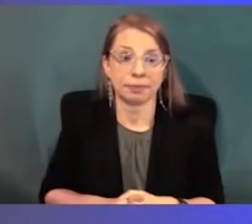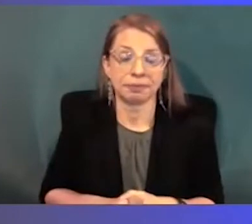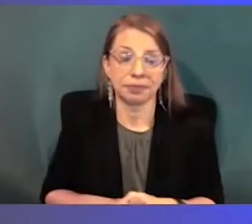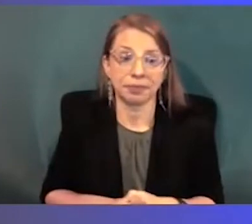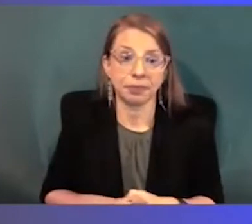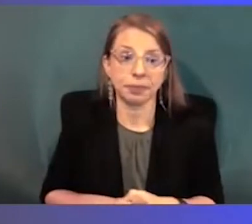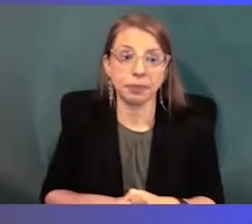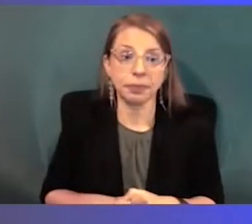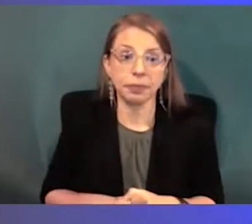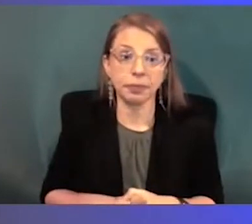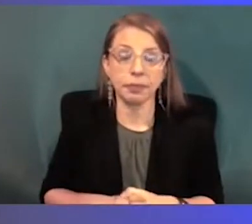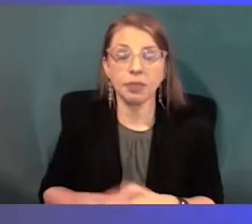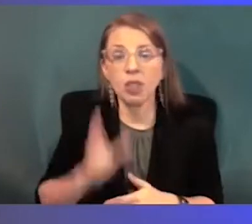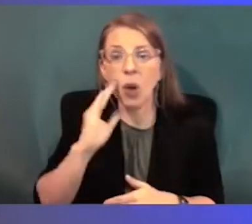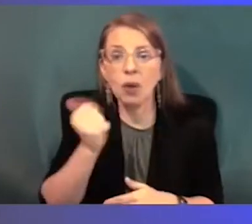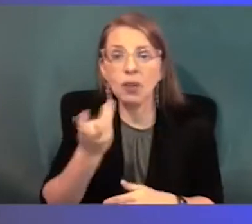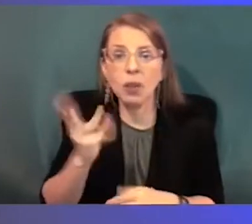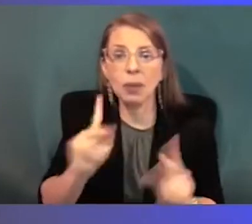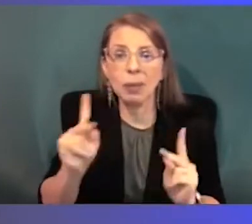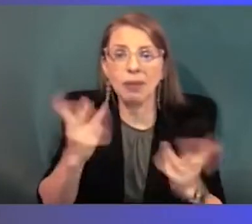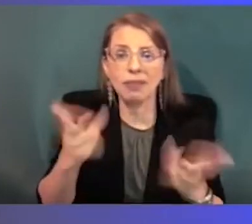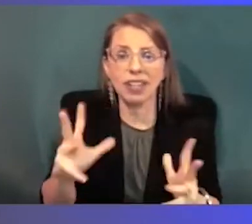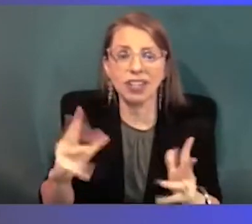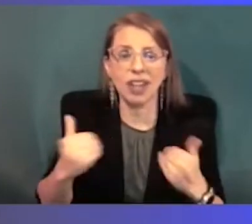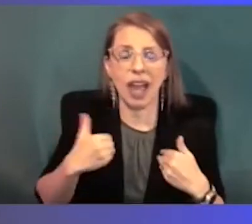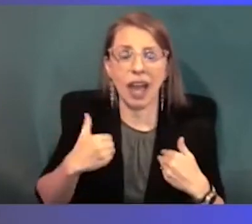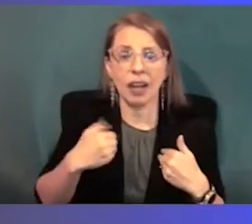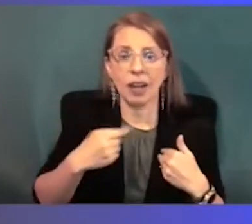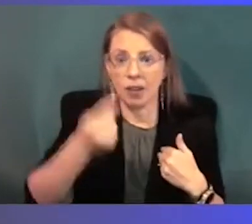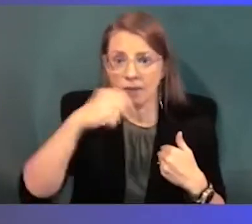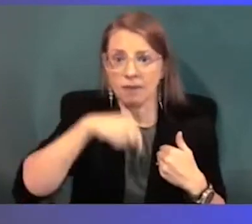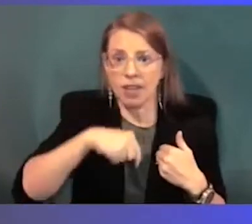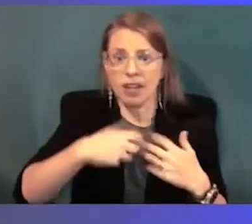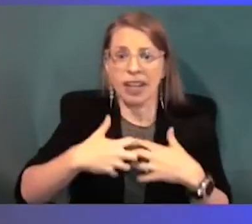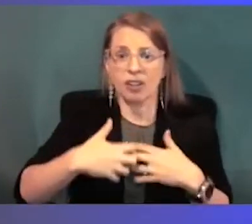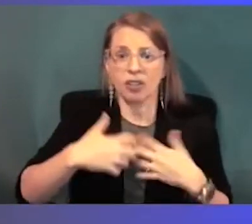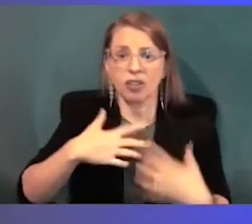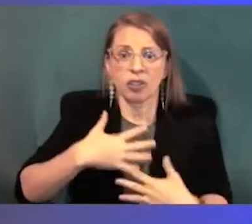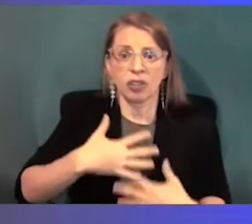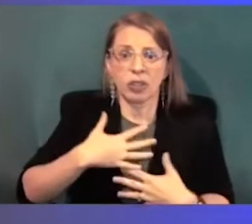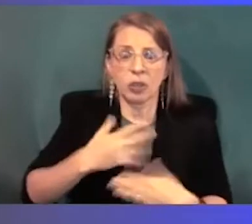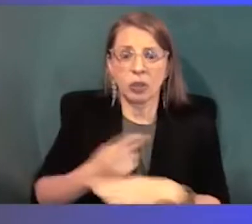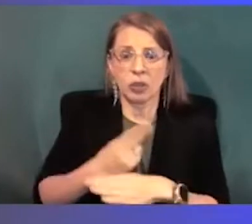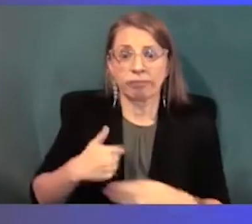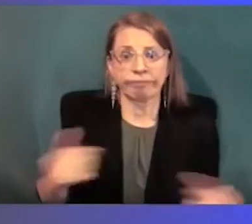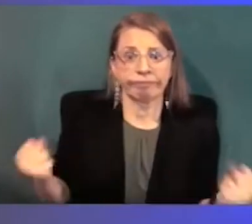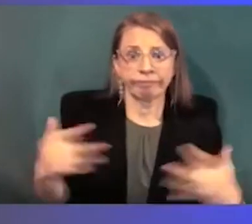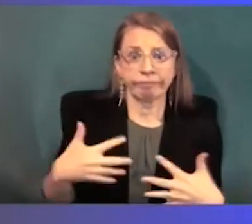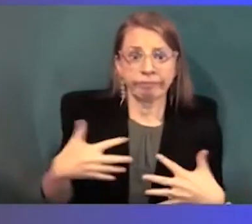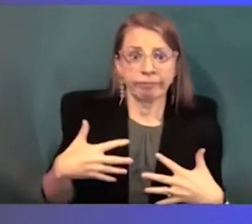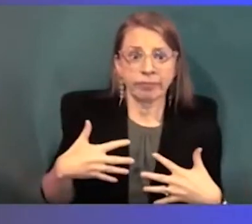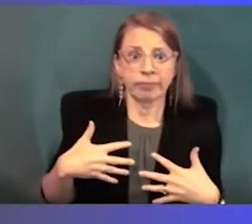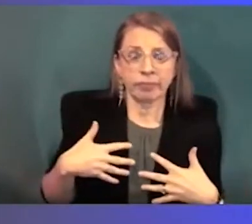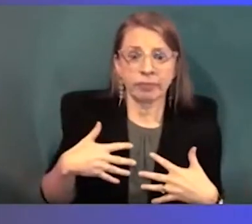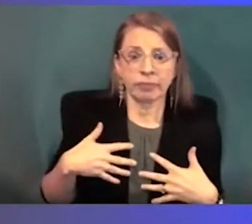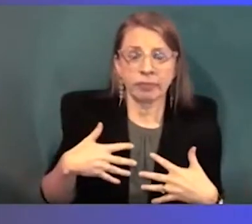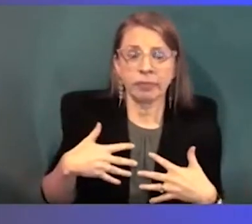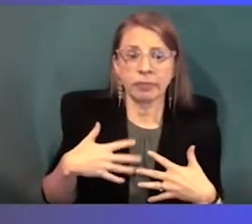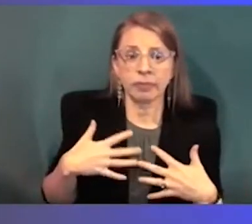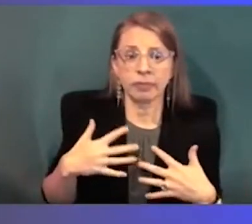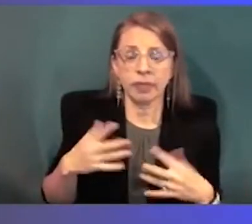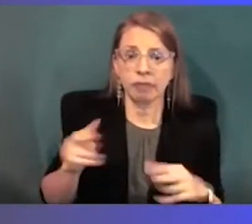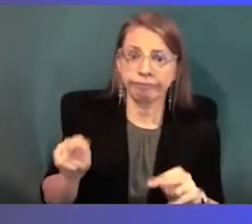a couple of people that had it, they was on ventilators. I was afraid. I saw work in my lungs, breathing, and all those different things. And